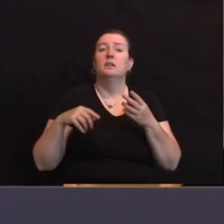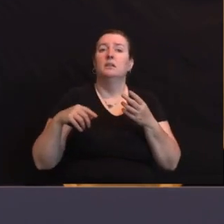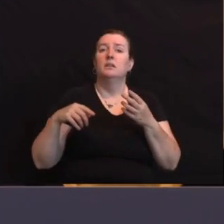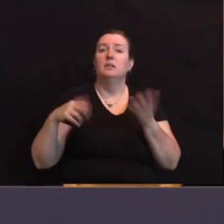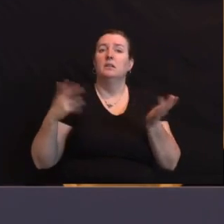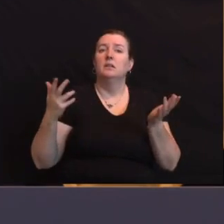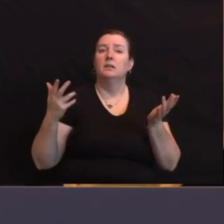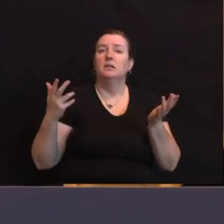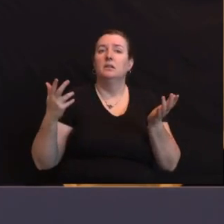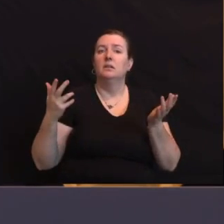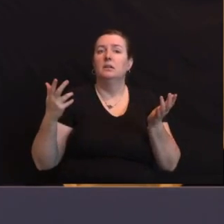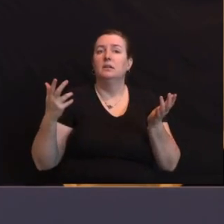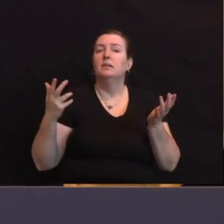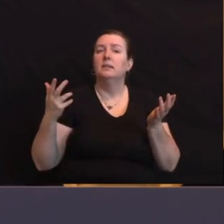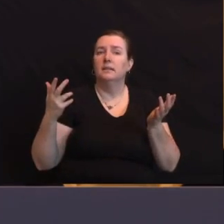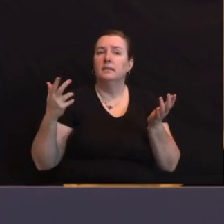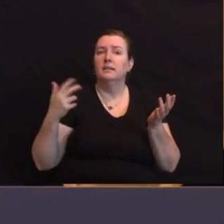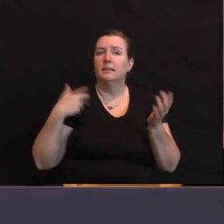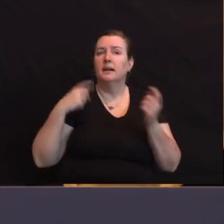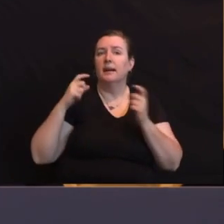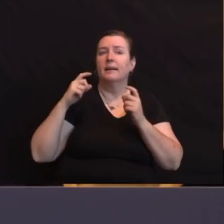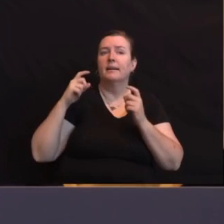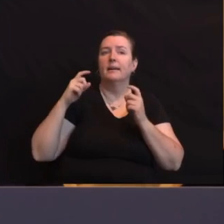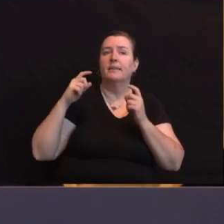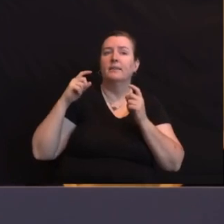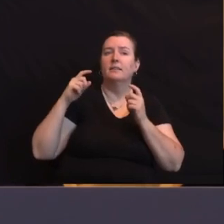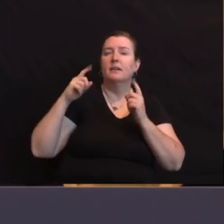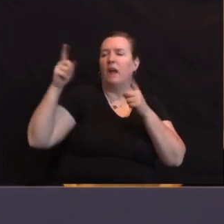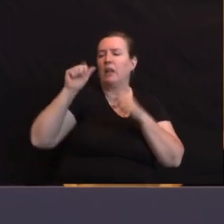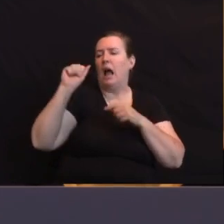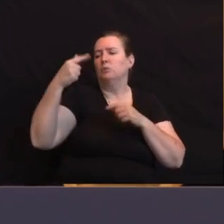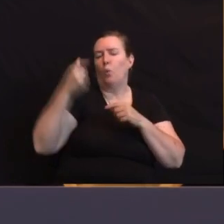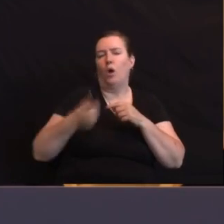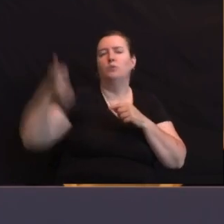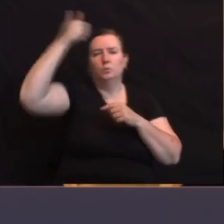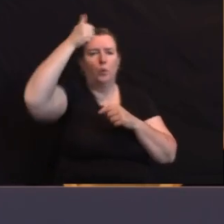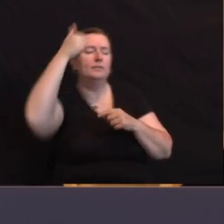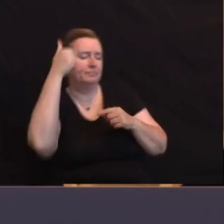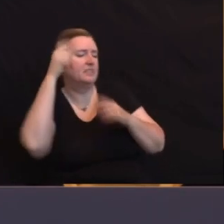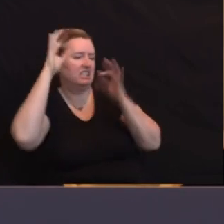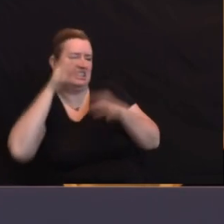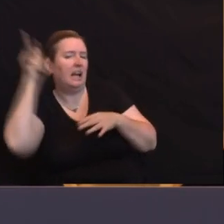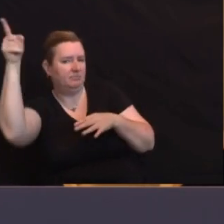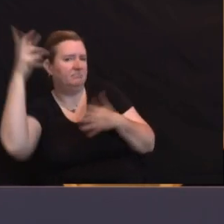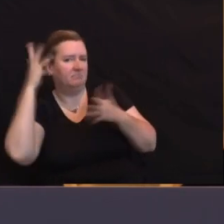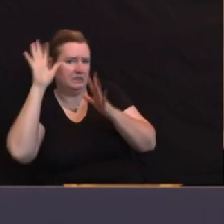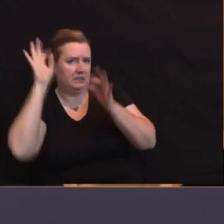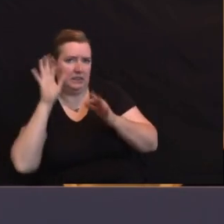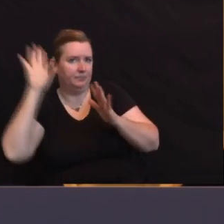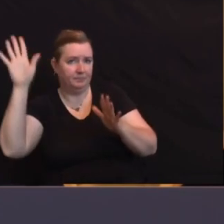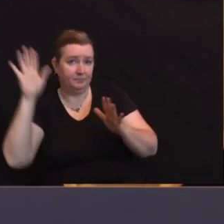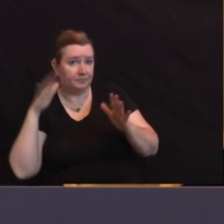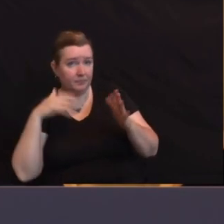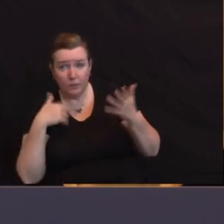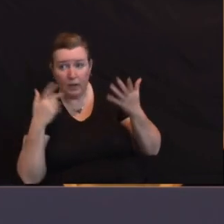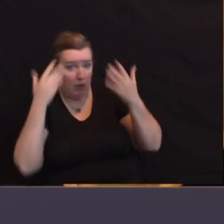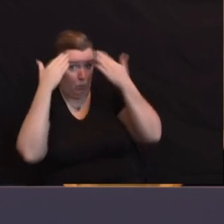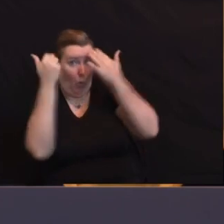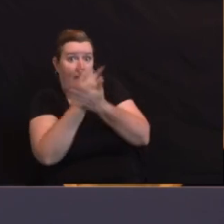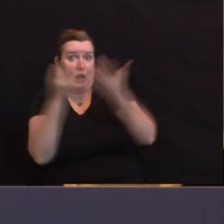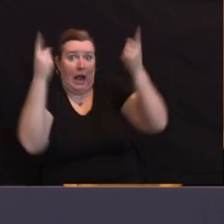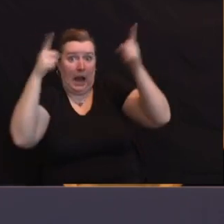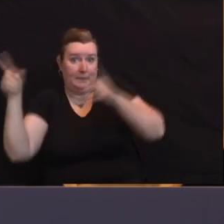County Prosecutor, so I'll leave it in their lane. What I would say is, again, I don't have a full visibility on this, but there appears to have been an